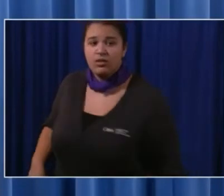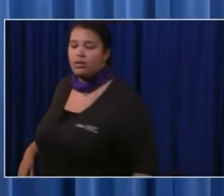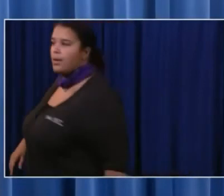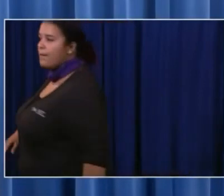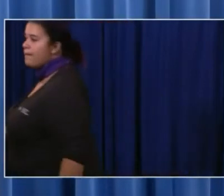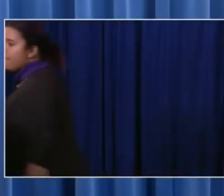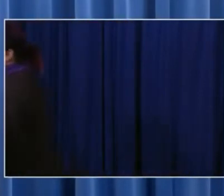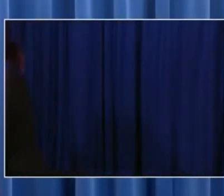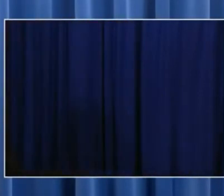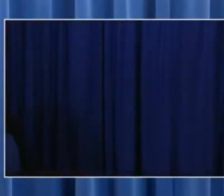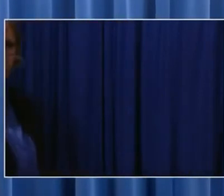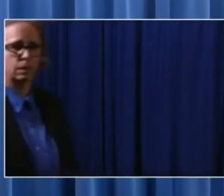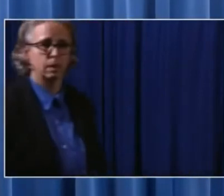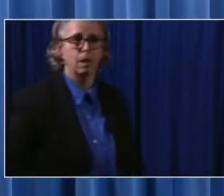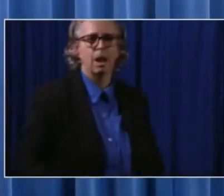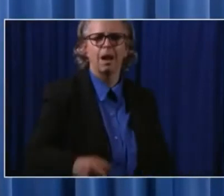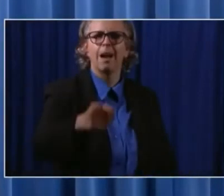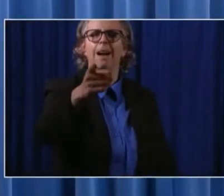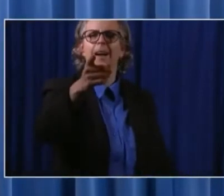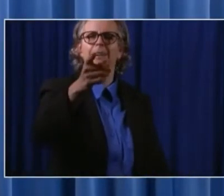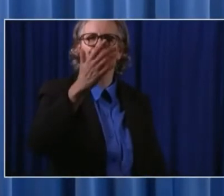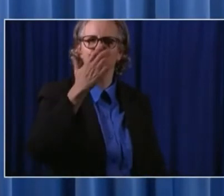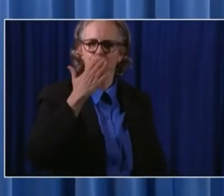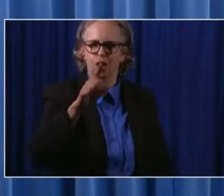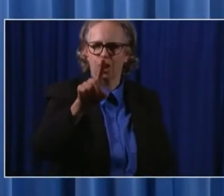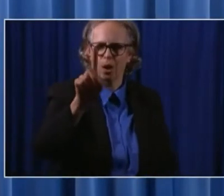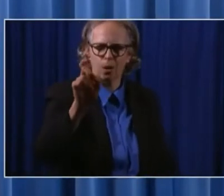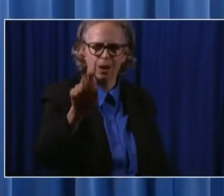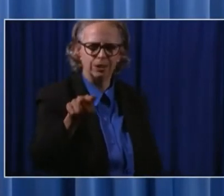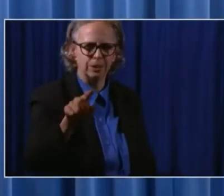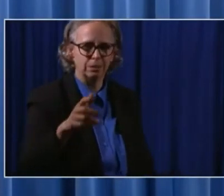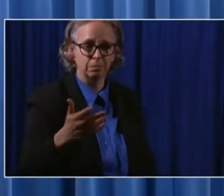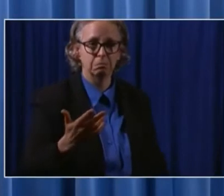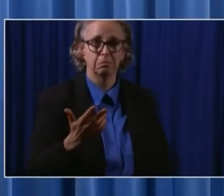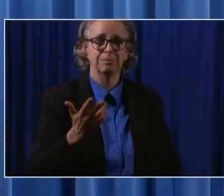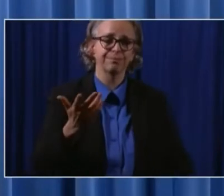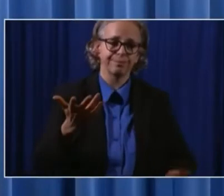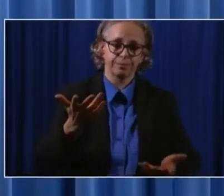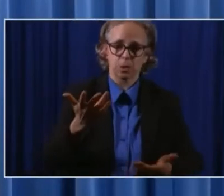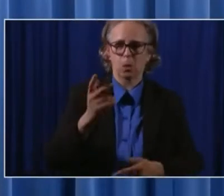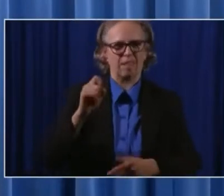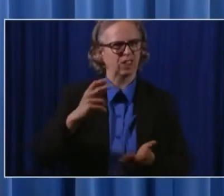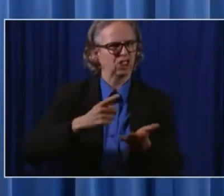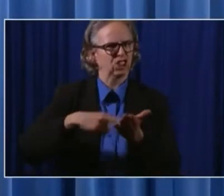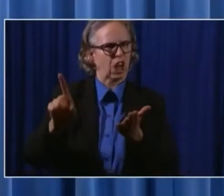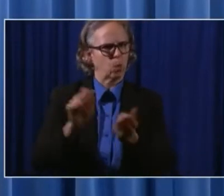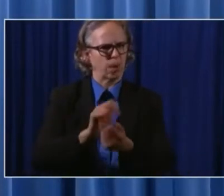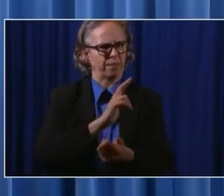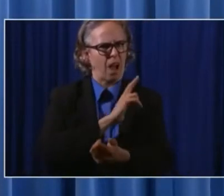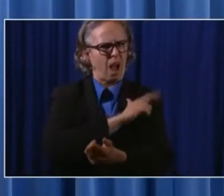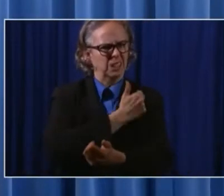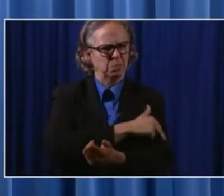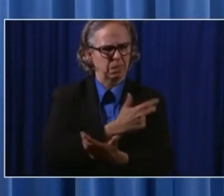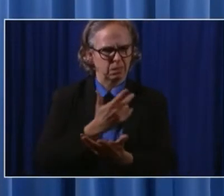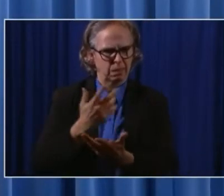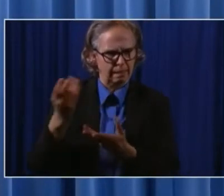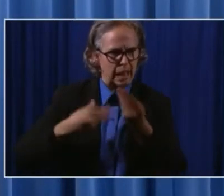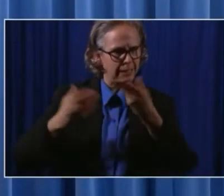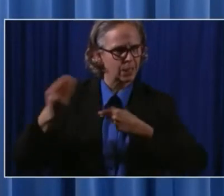Well, that's a good question. First of all, the hospitals tell us that they're doing fine,